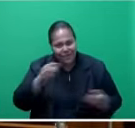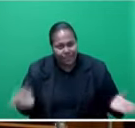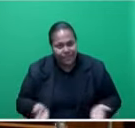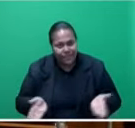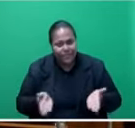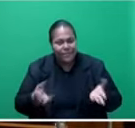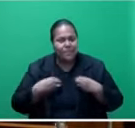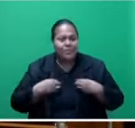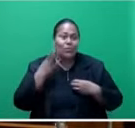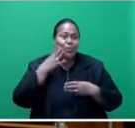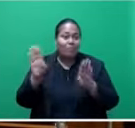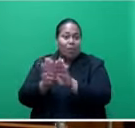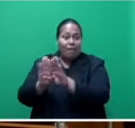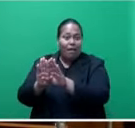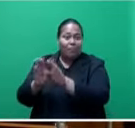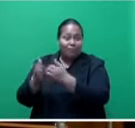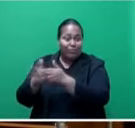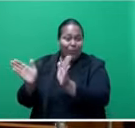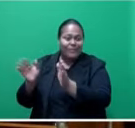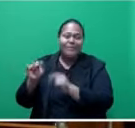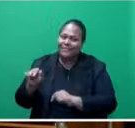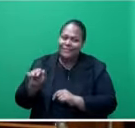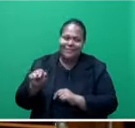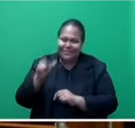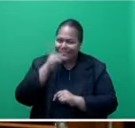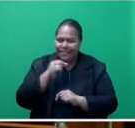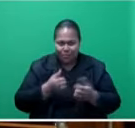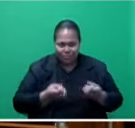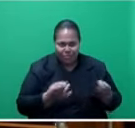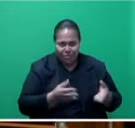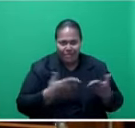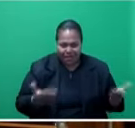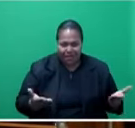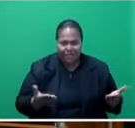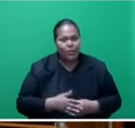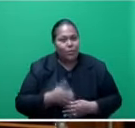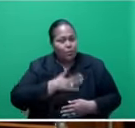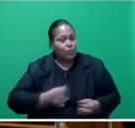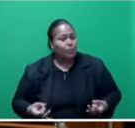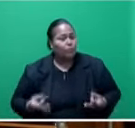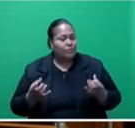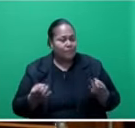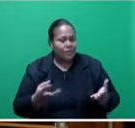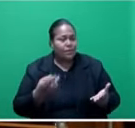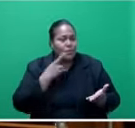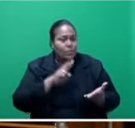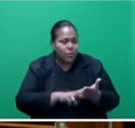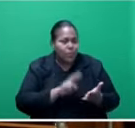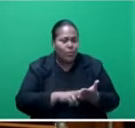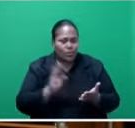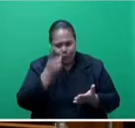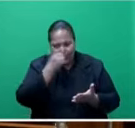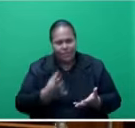open our borders. The ministry actually plans to submit more project proposals in conjunction with International Aid Division